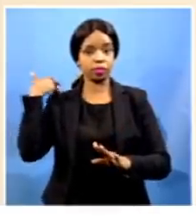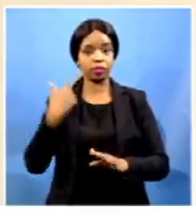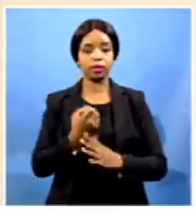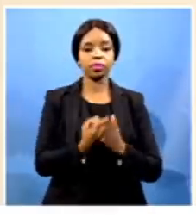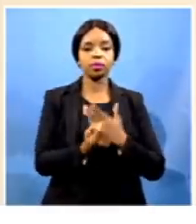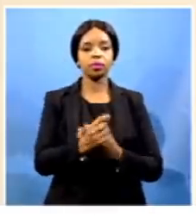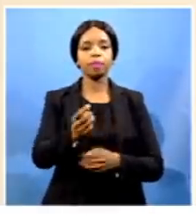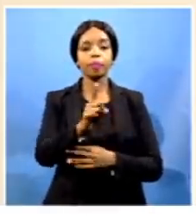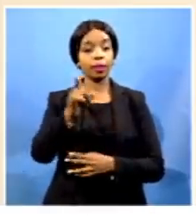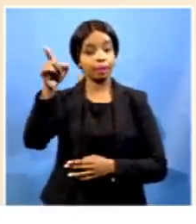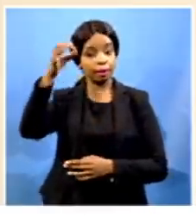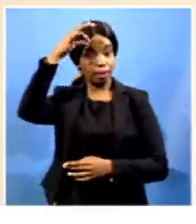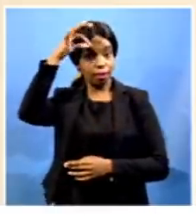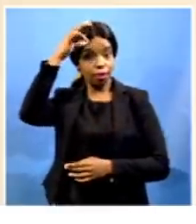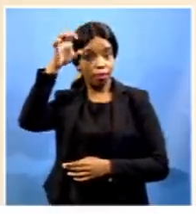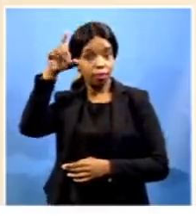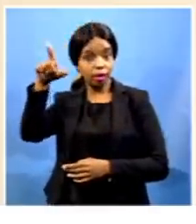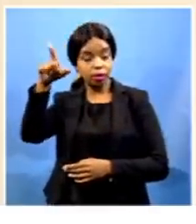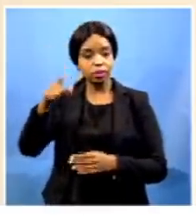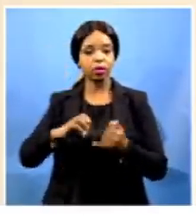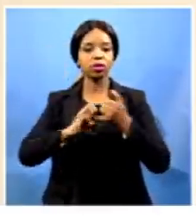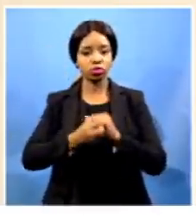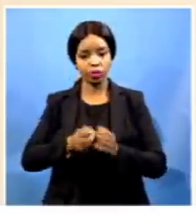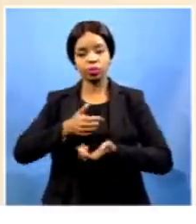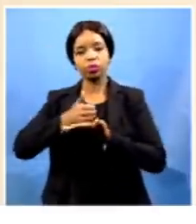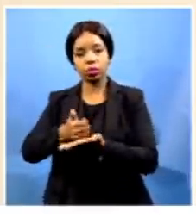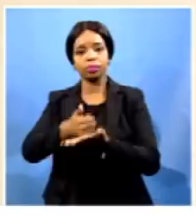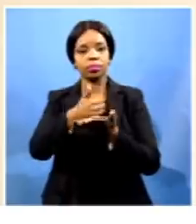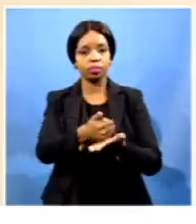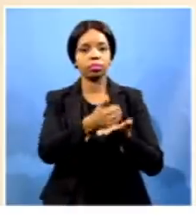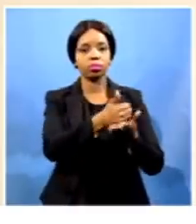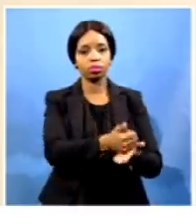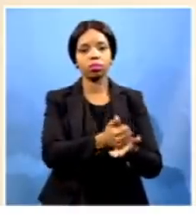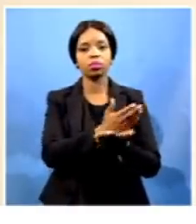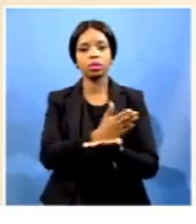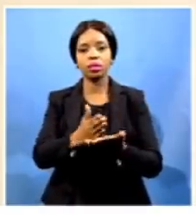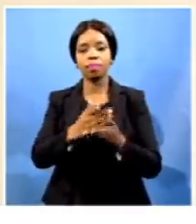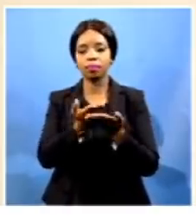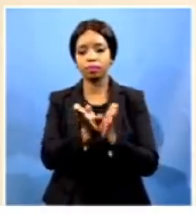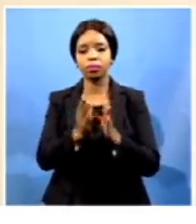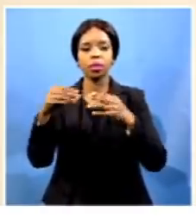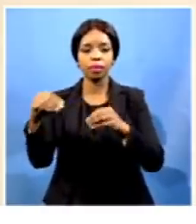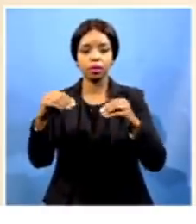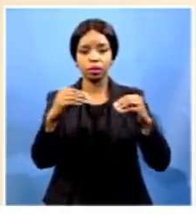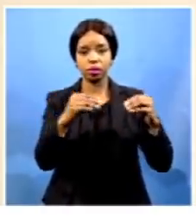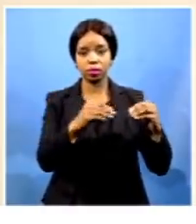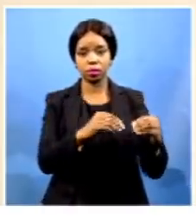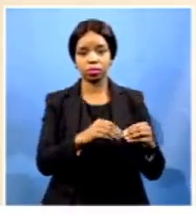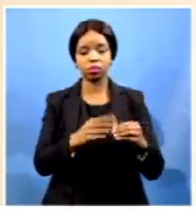initiatives by government to try and alleviate and bring some relief to,